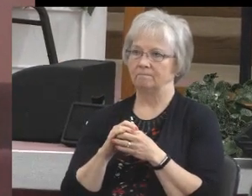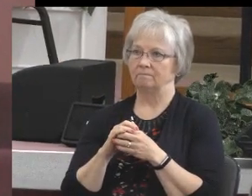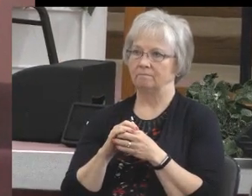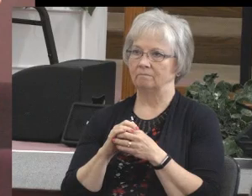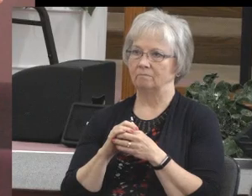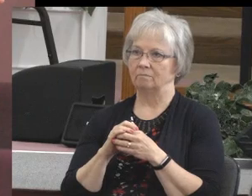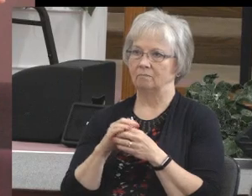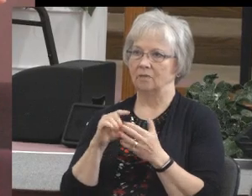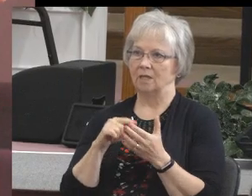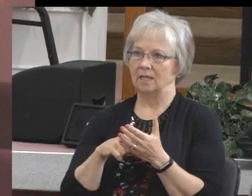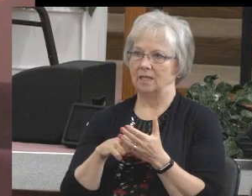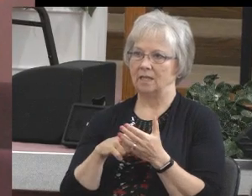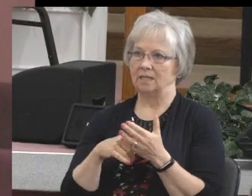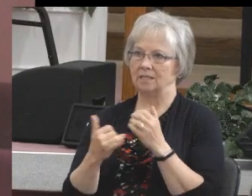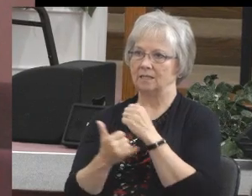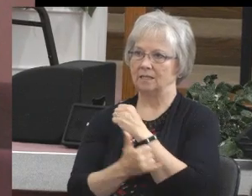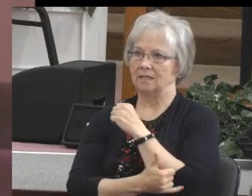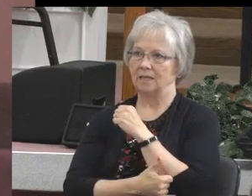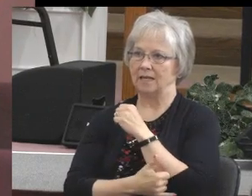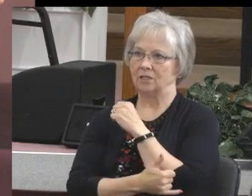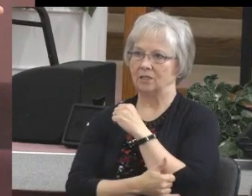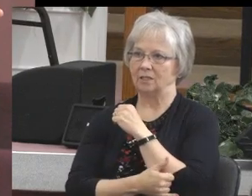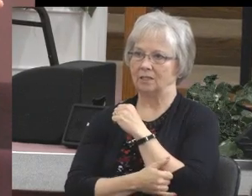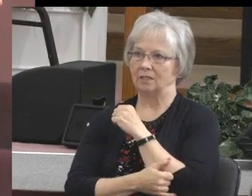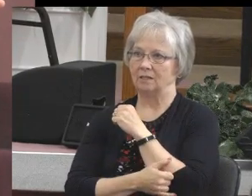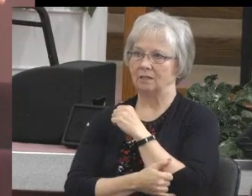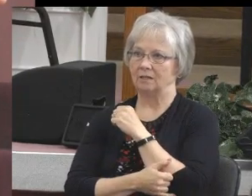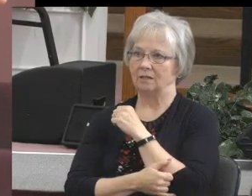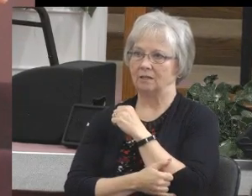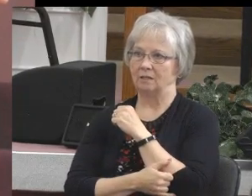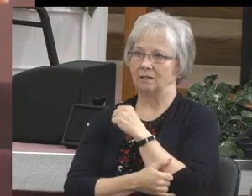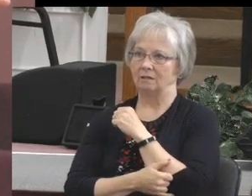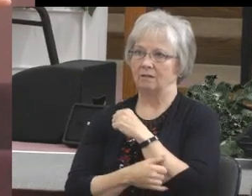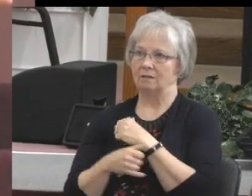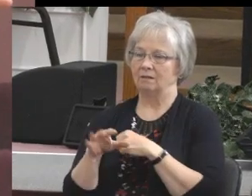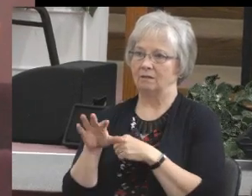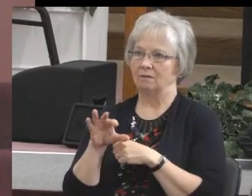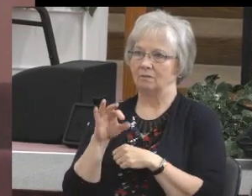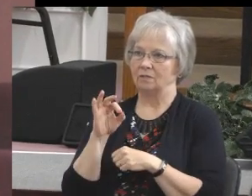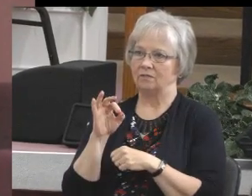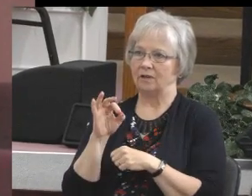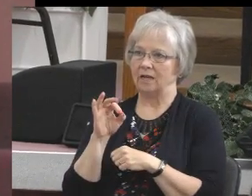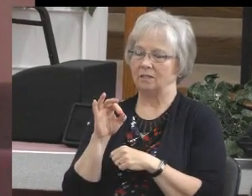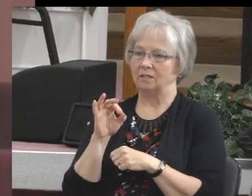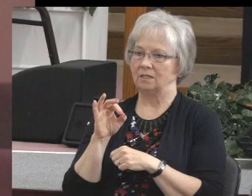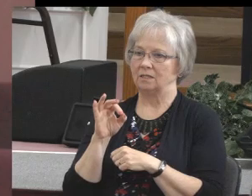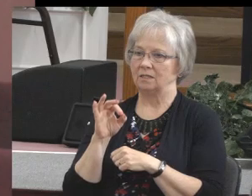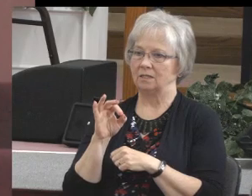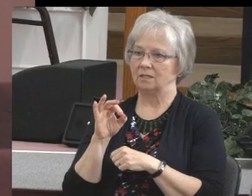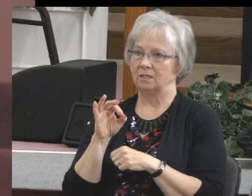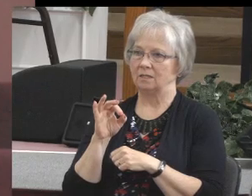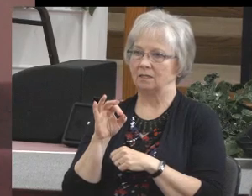This nation was founded on the principles of this